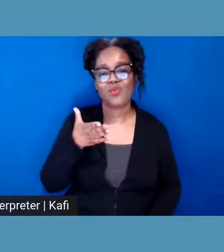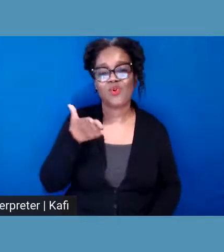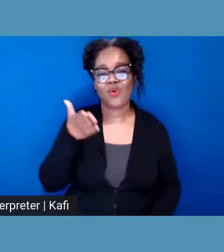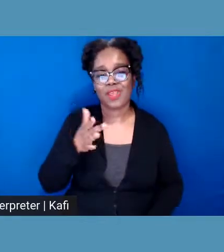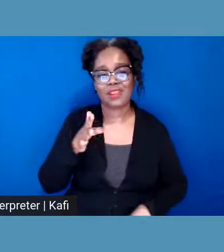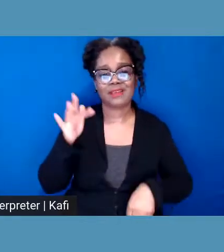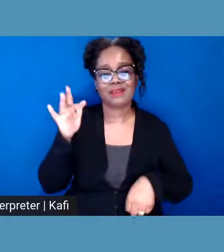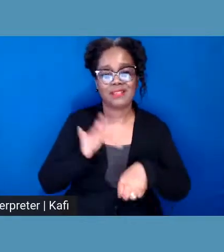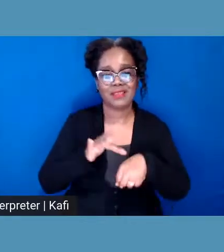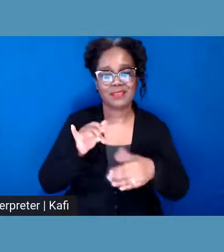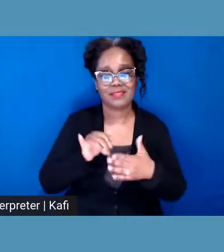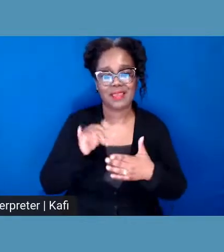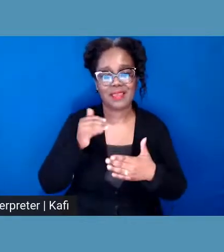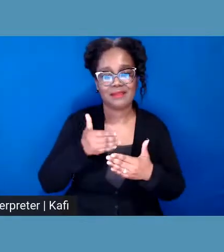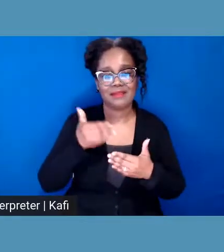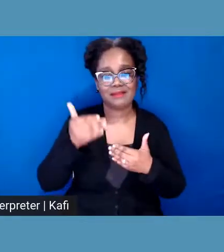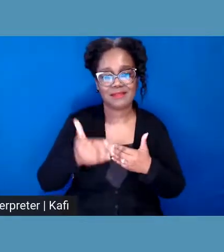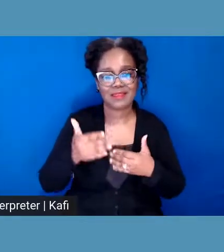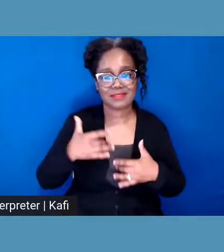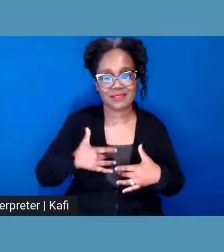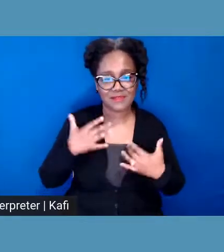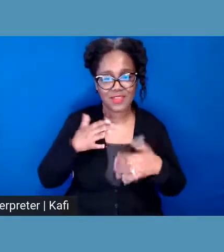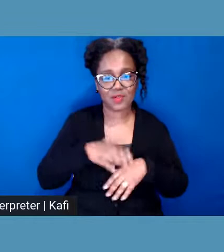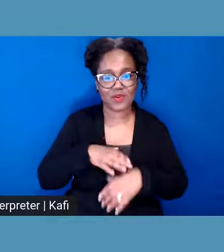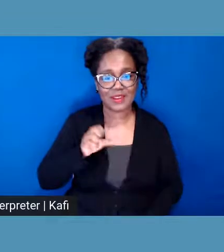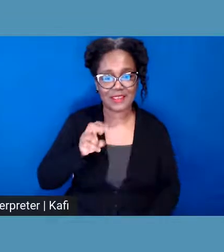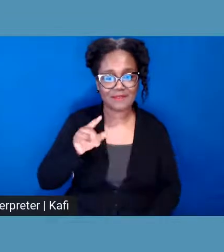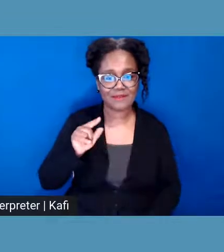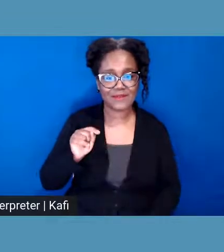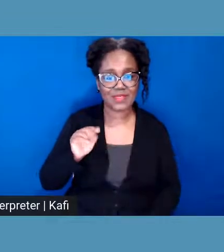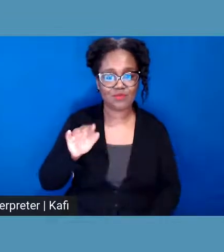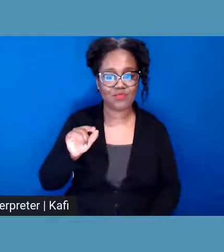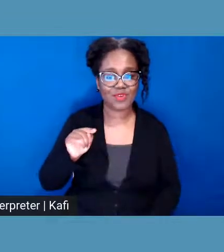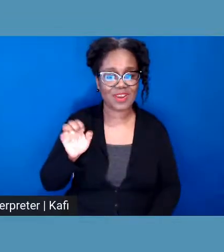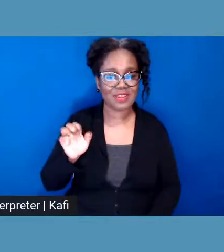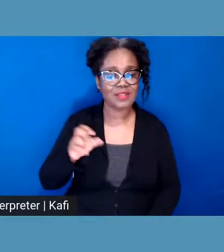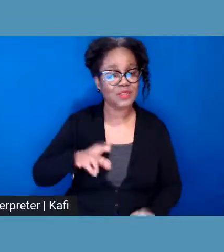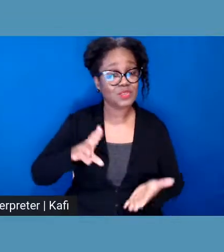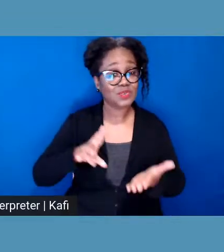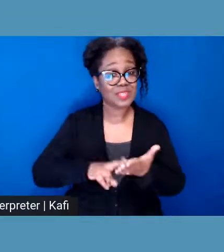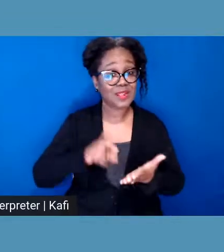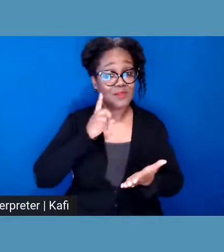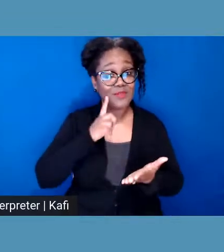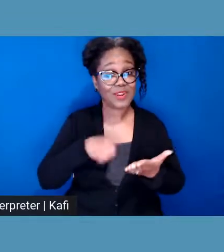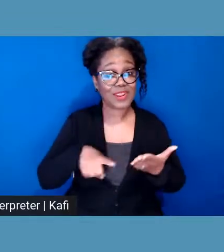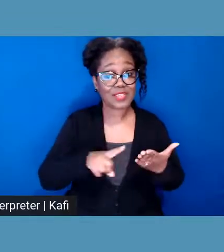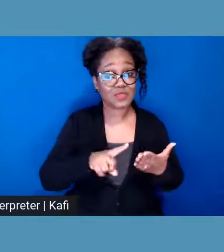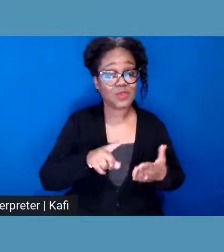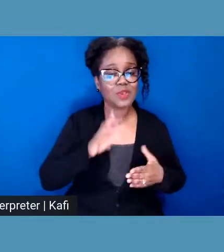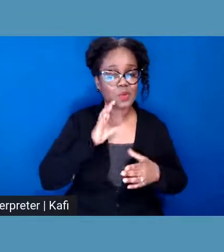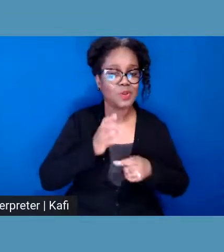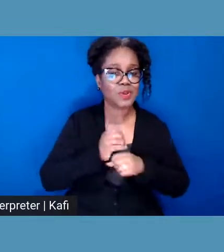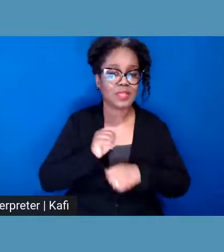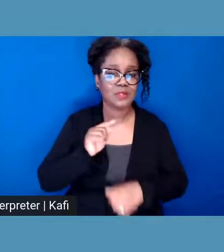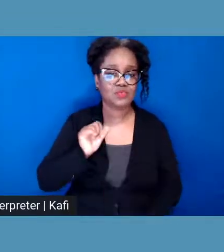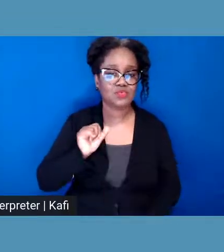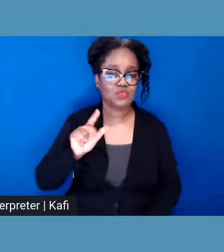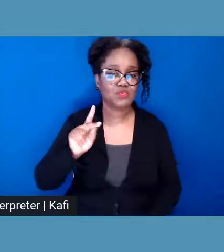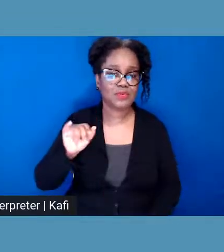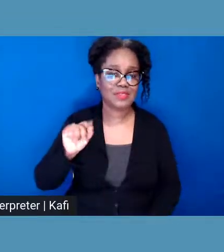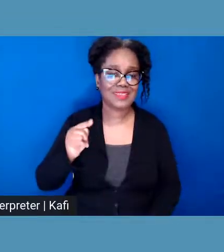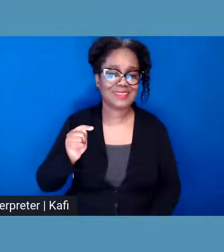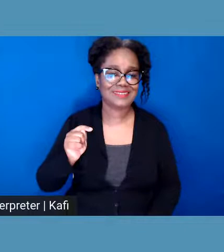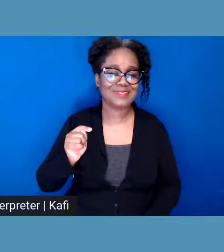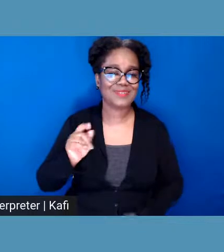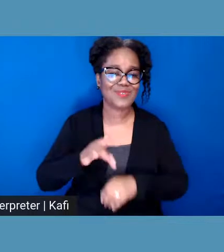to complete that process. So sign up for next week's webinar, and the toolkit will be provided to you ahead of time. And again, if you